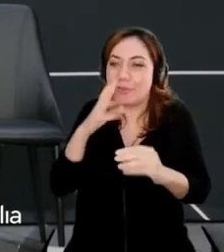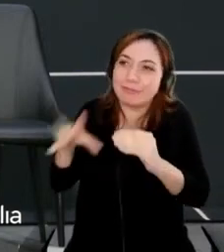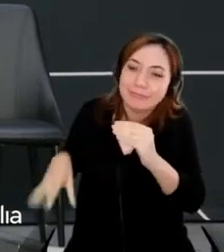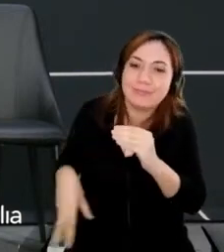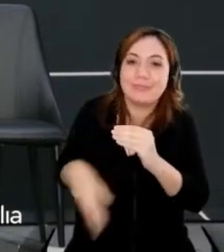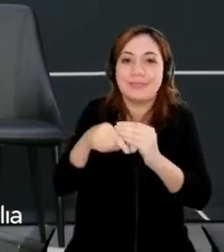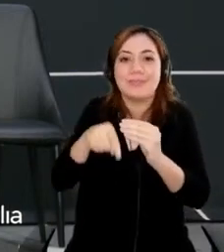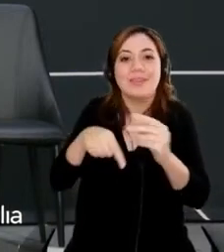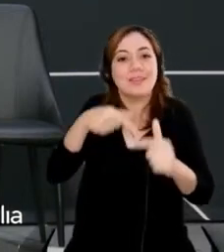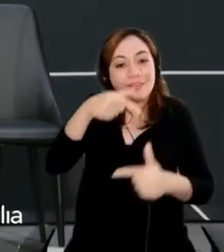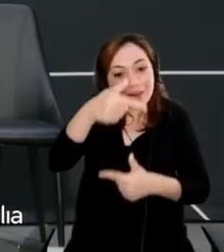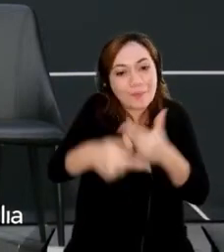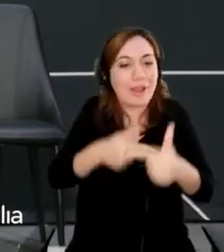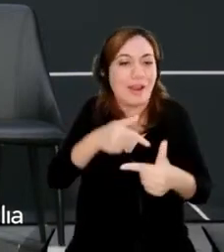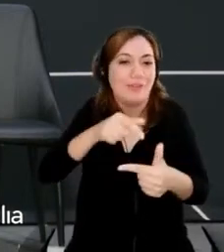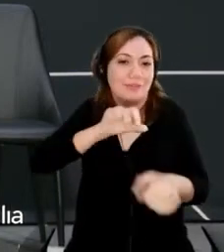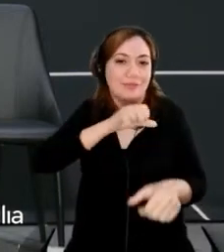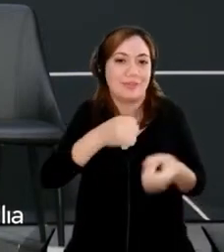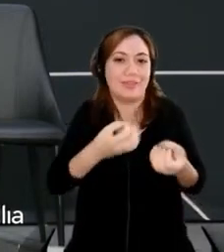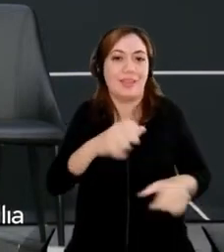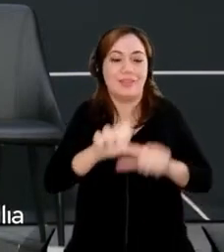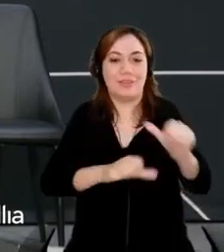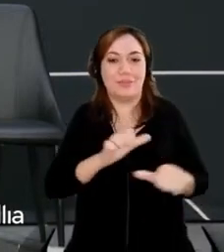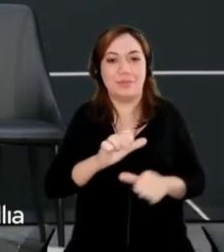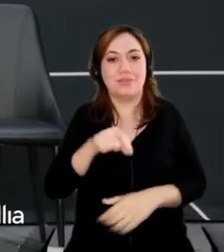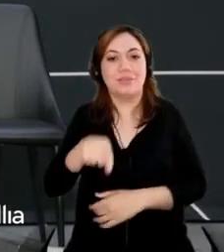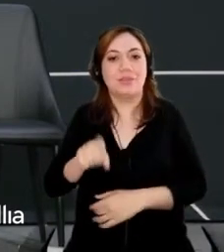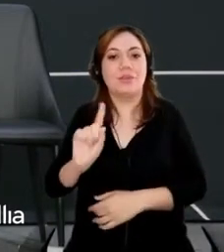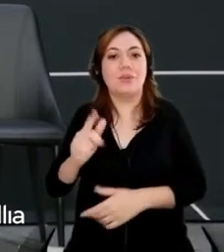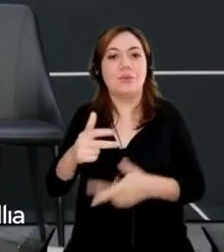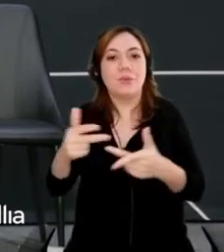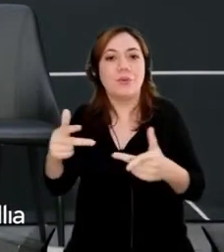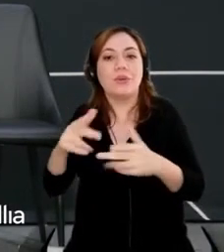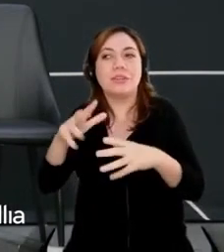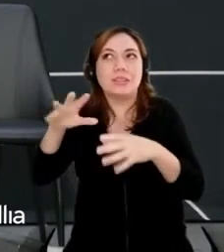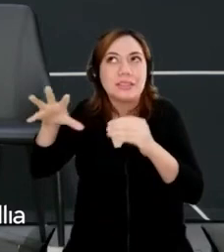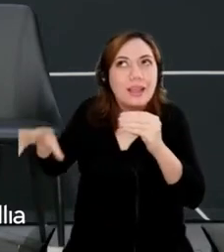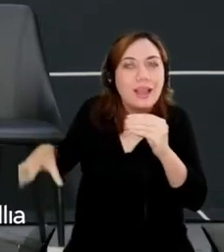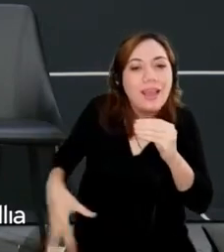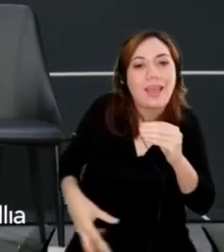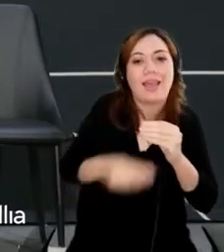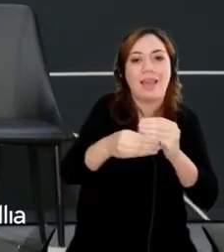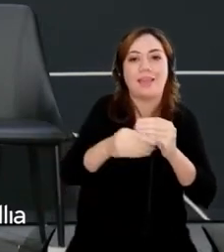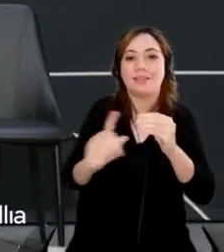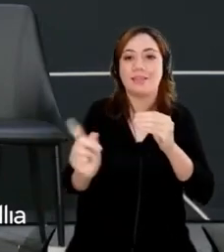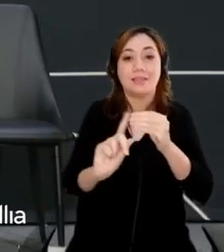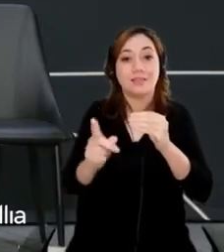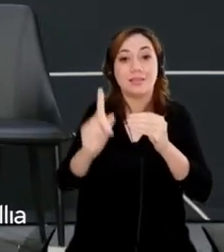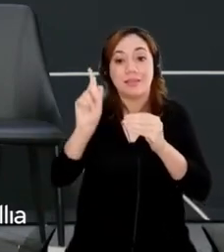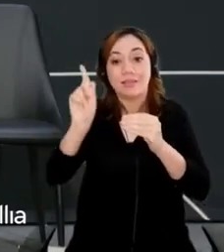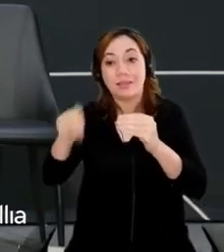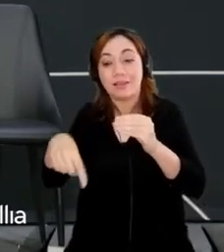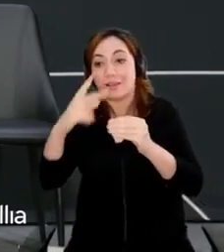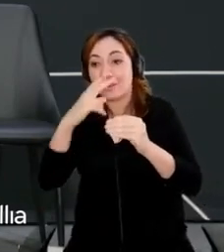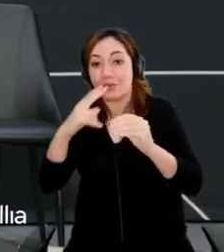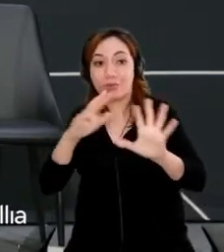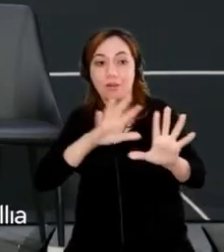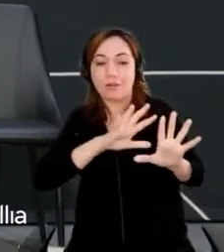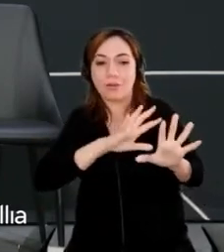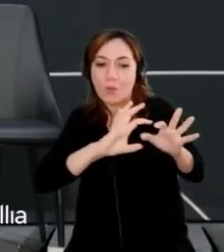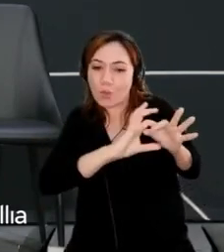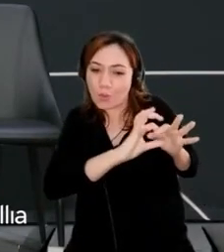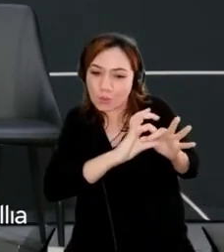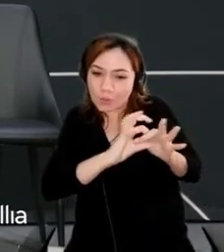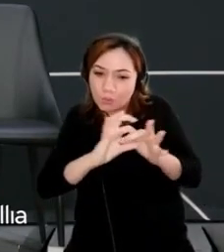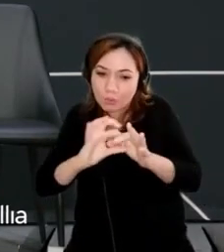transformation. It's not something that's added on. It's something that completes the picture of what transformation is